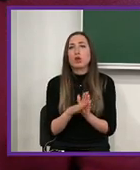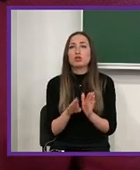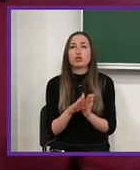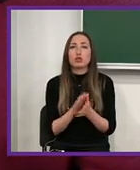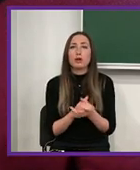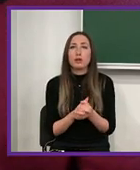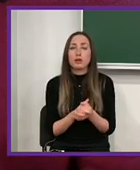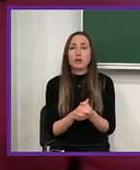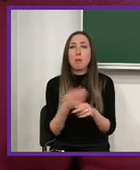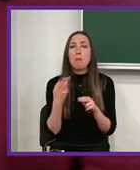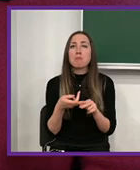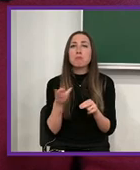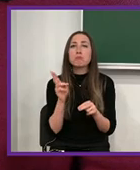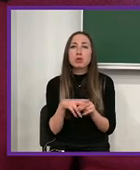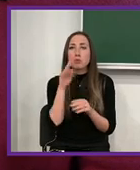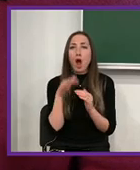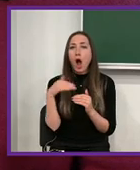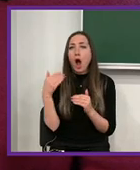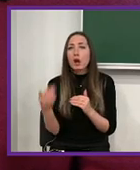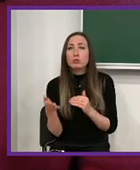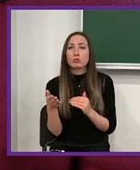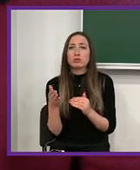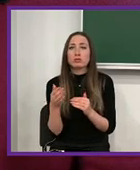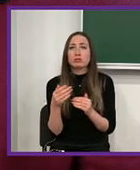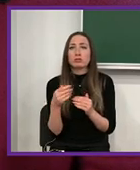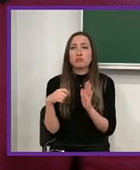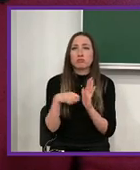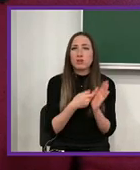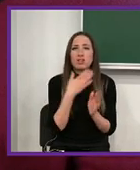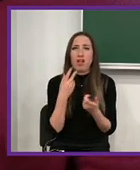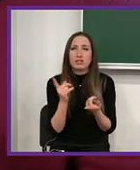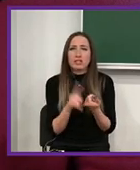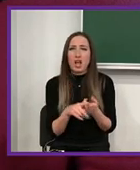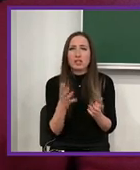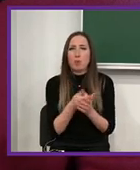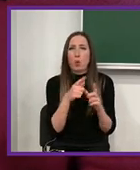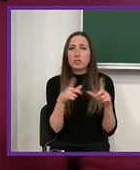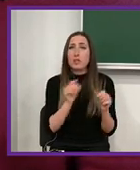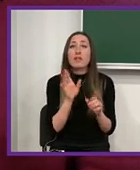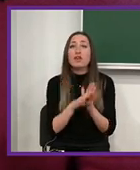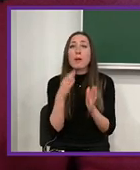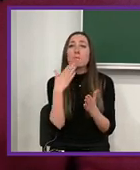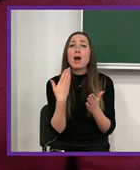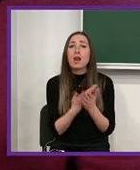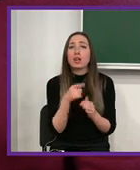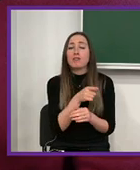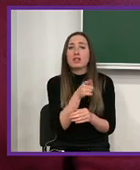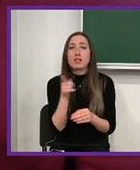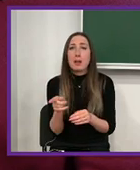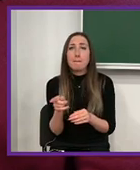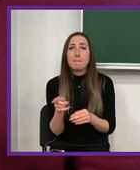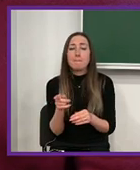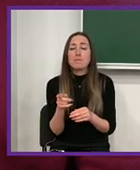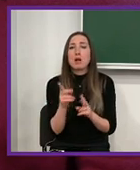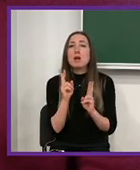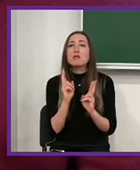it really intertwines with their work. We just found that it was very helpful in getting some small steps at the